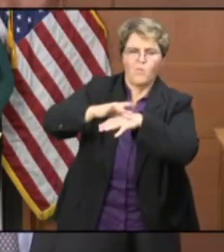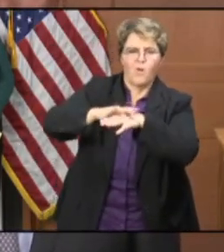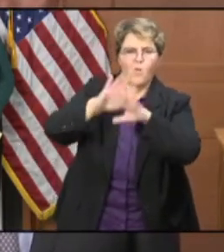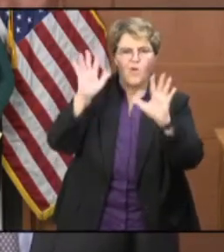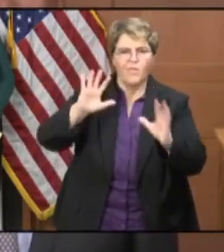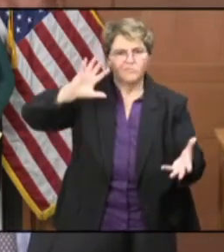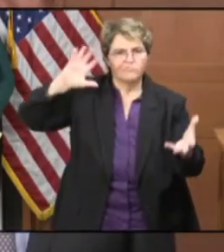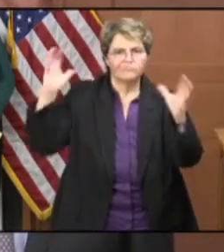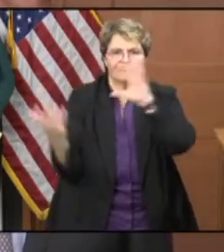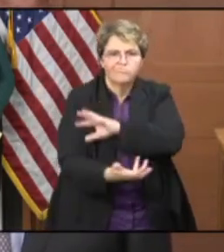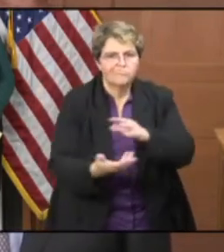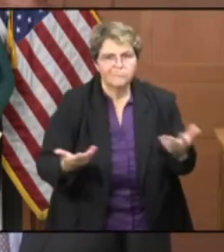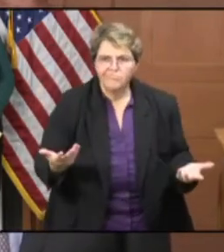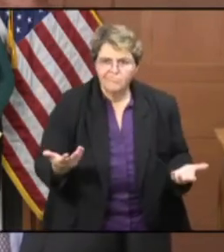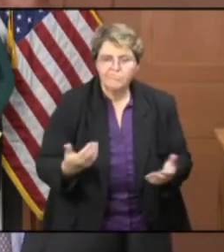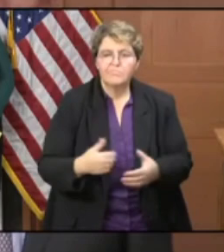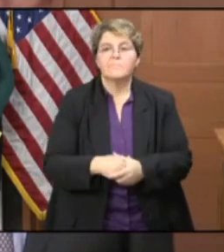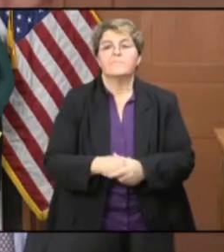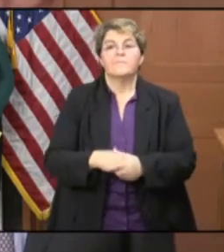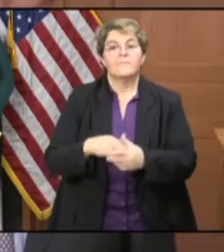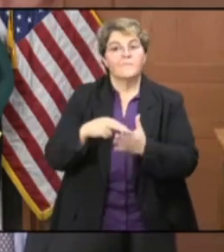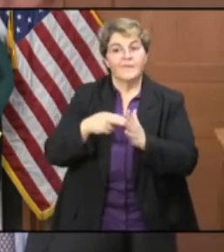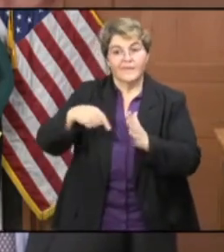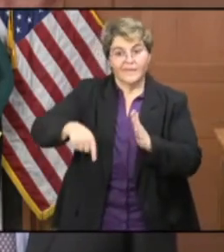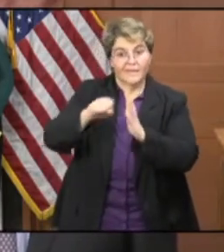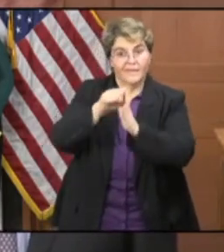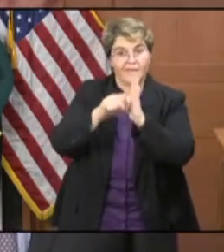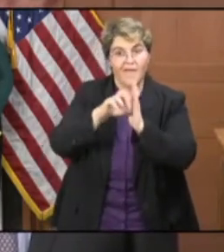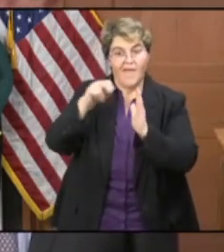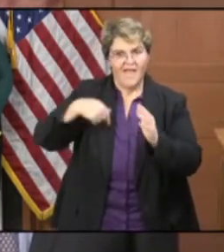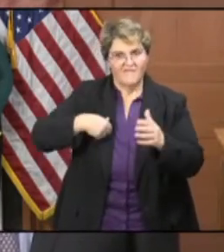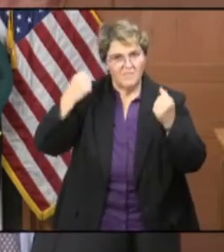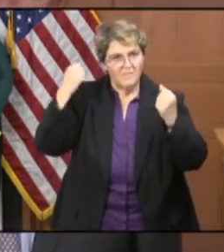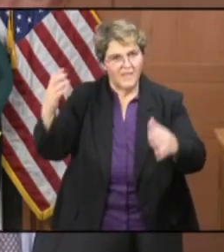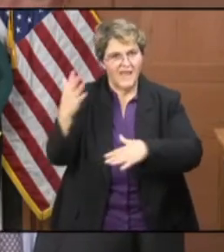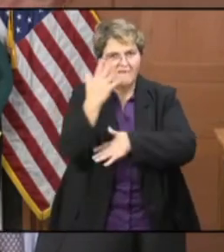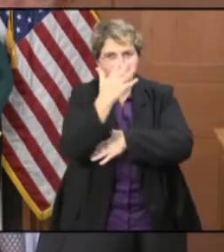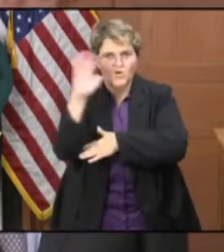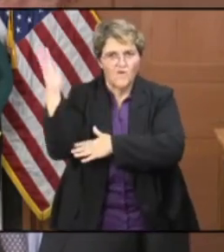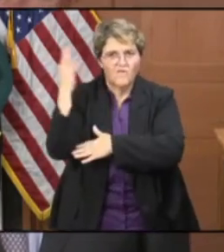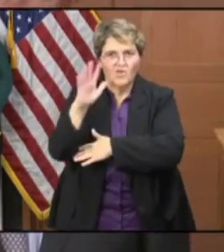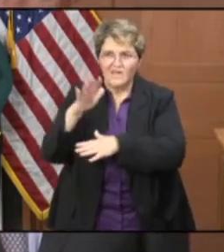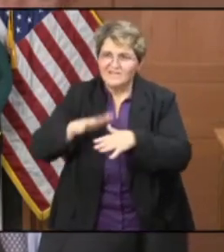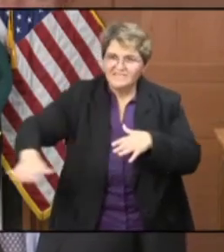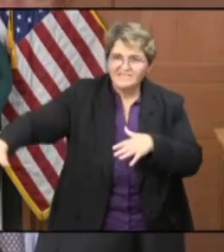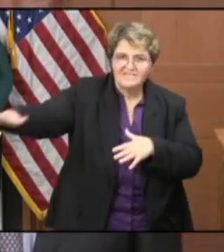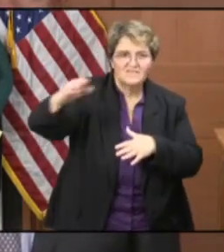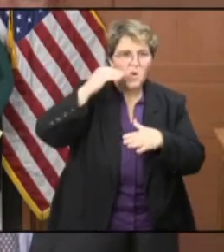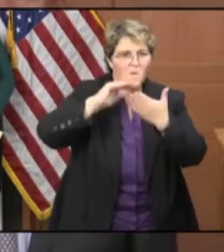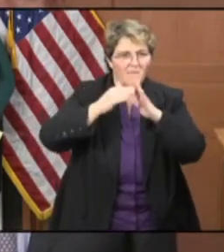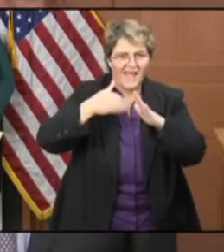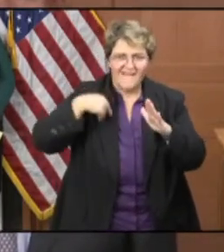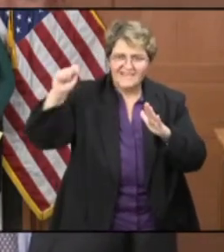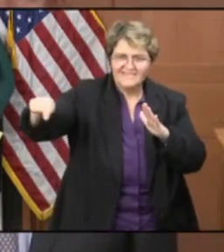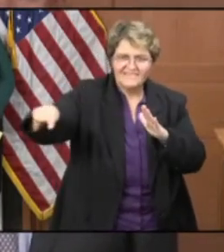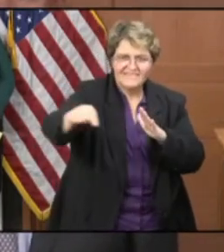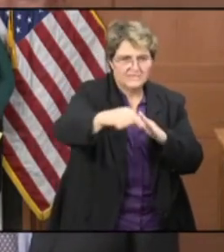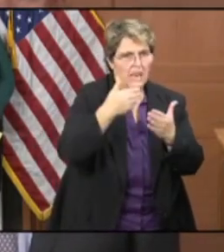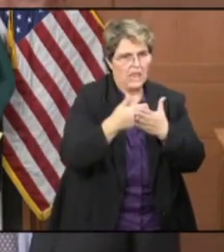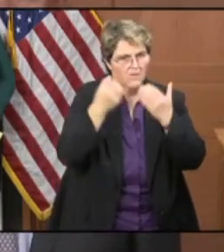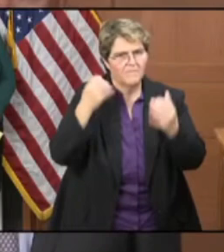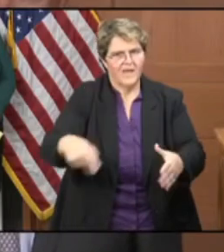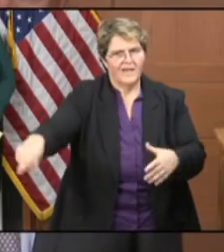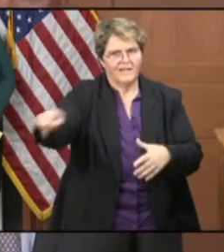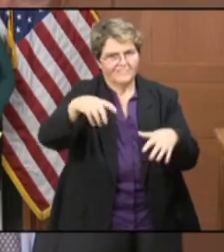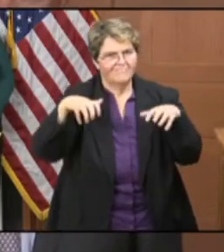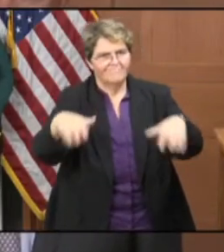circumstances. We are a state that has a lot of trees, a lot of forests, and a lot of homes and buildings in close proximity to those forests.